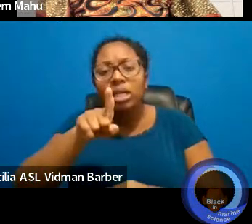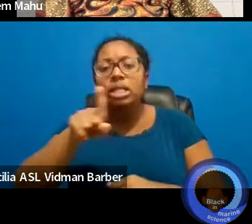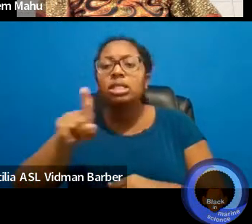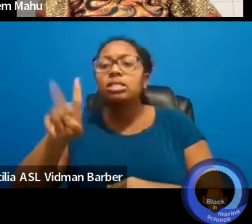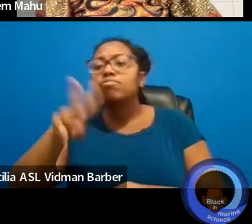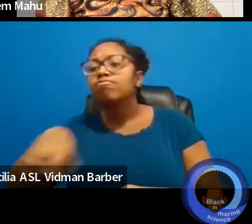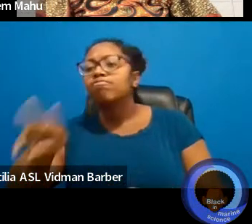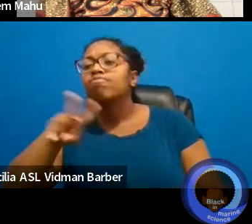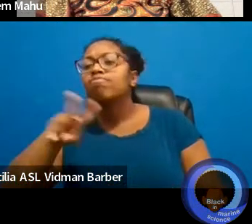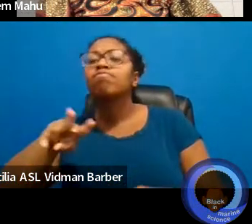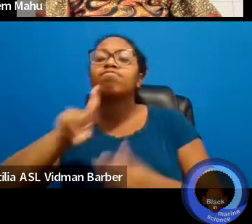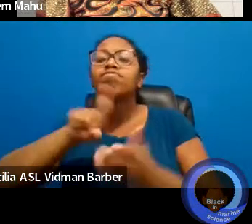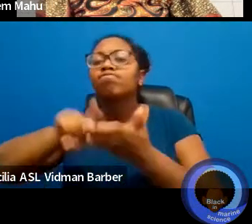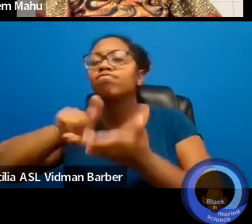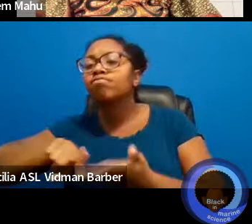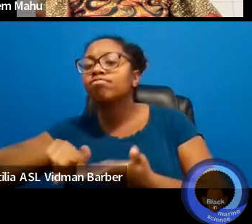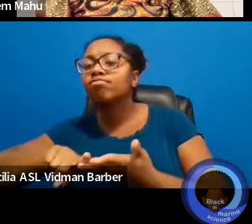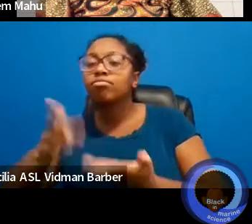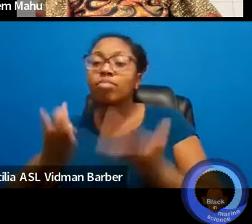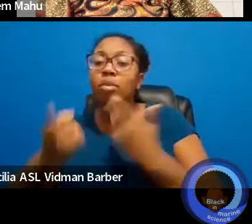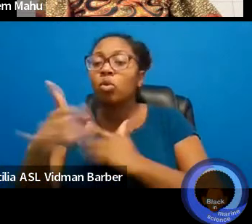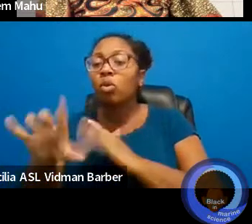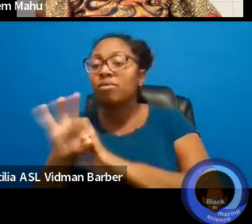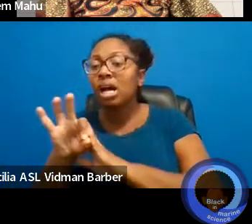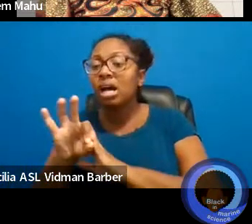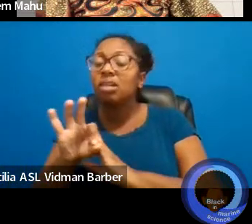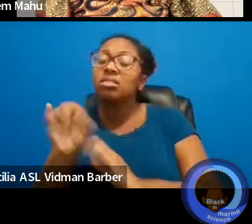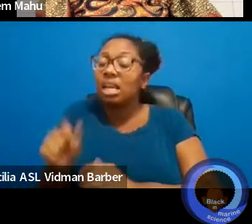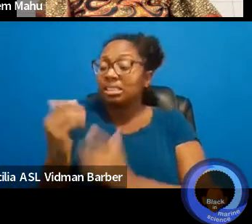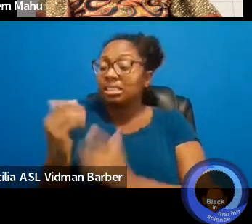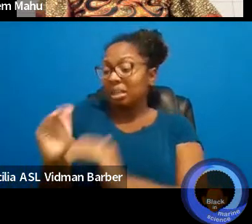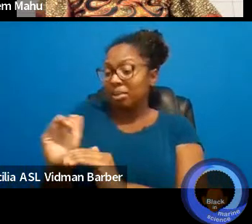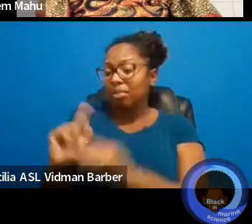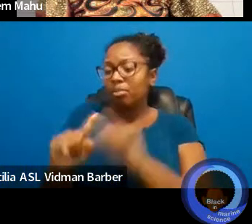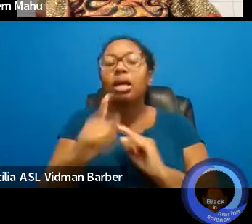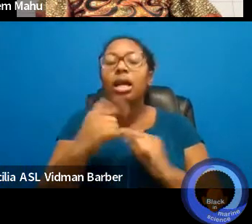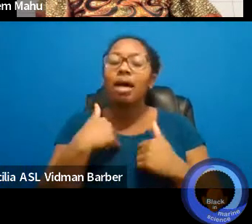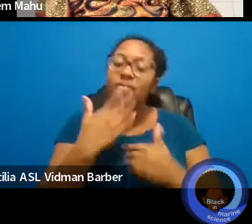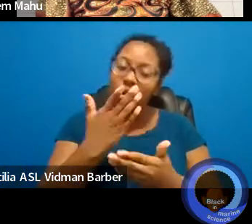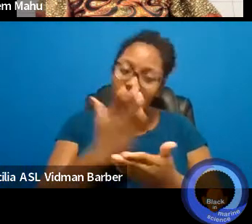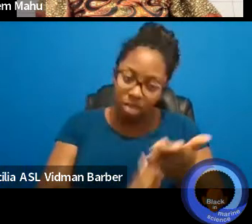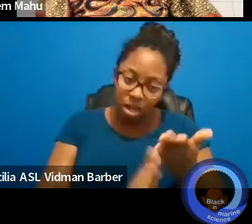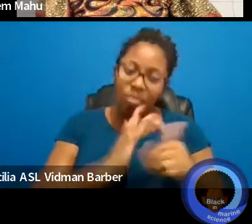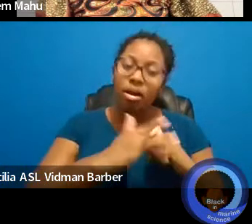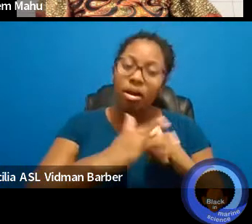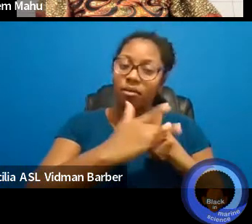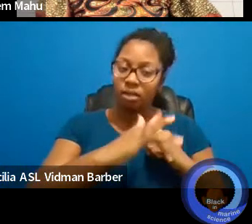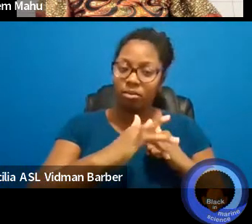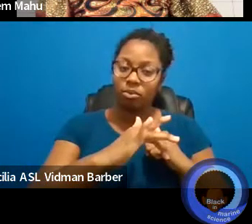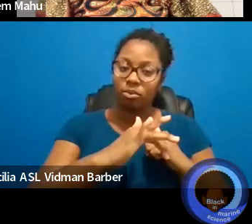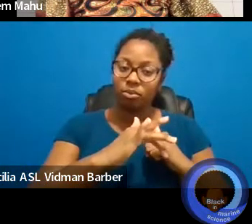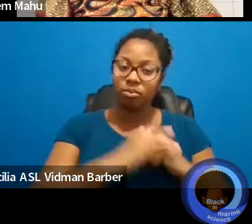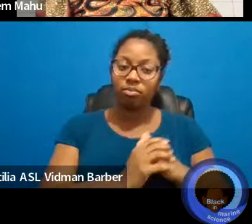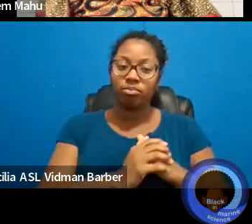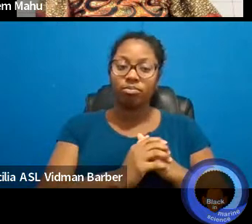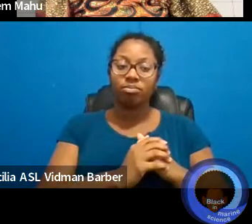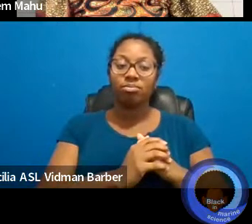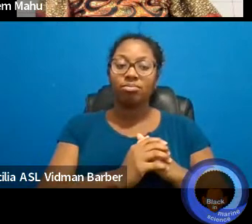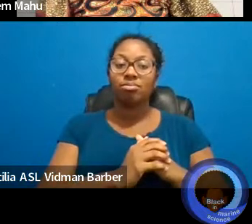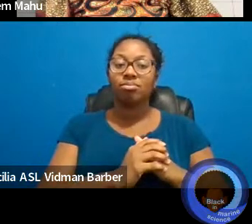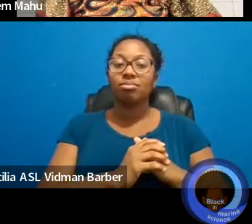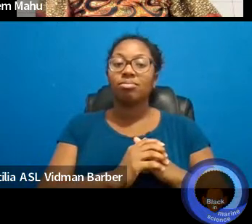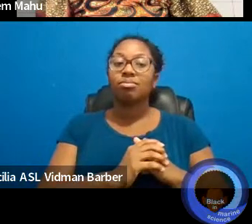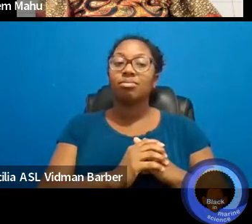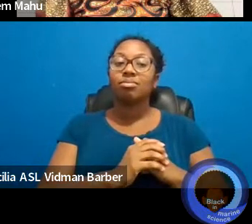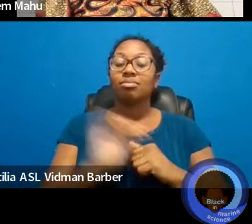You may find them. Sometimes they're limited, but there are opportunities. And like Dr. Mahu said as well, we're scientists. We can